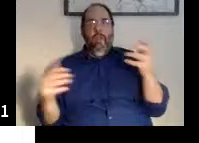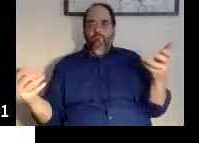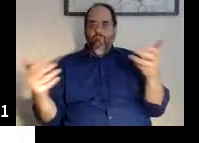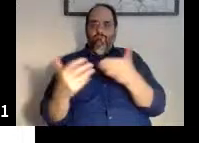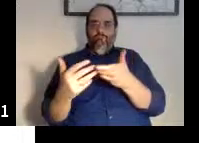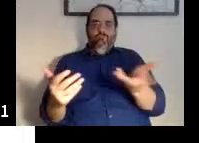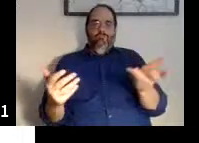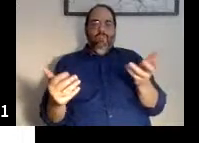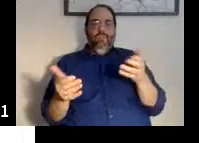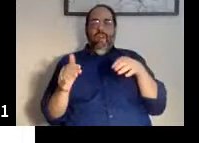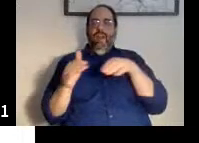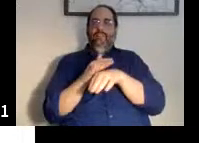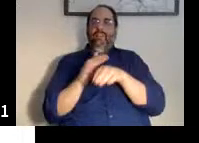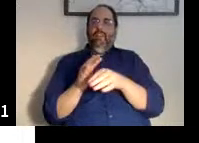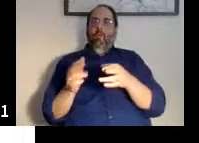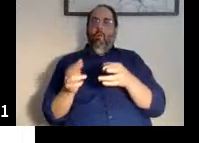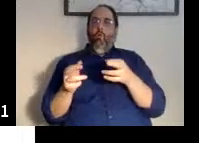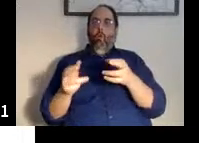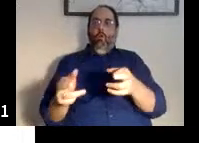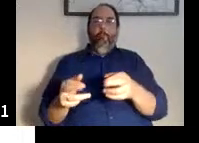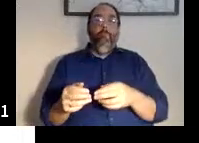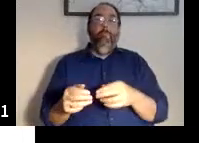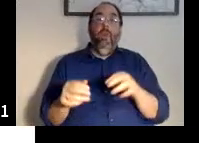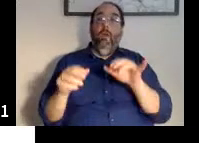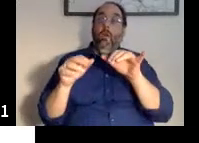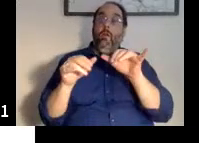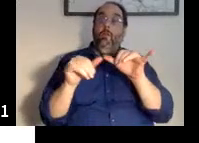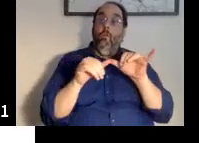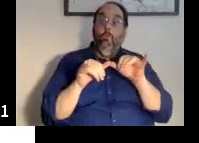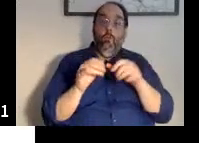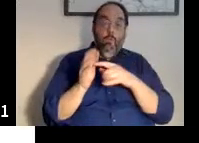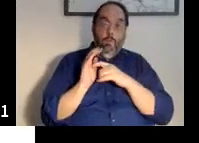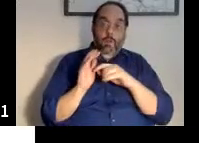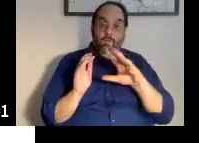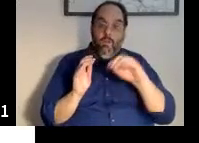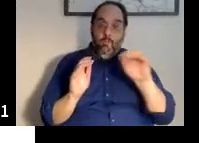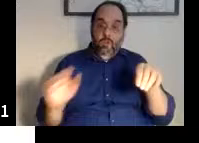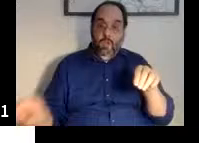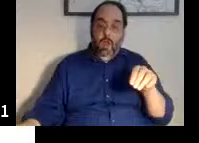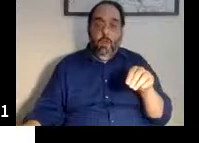route. The scoping requirements, or is that 50%,